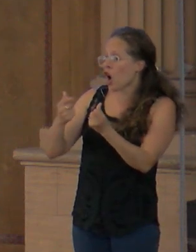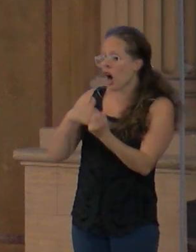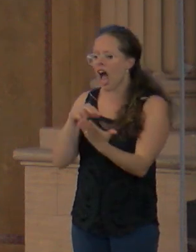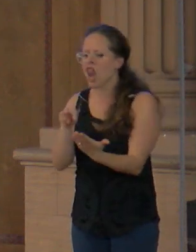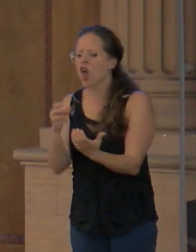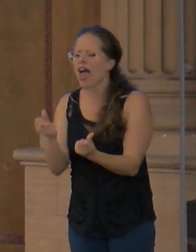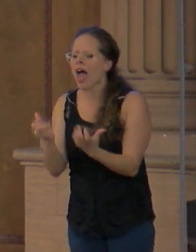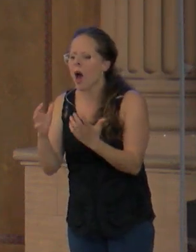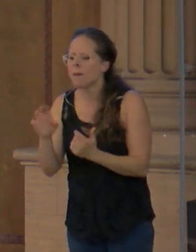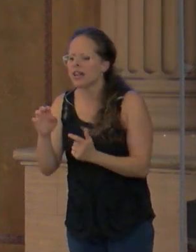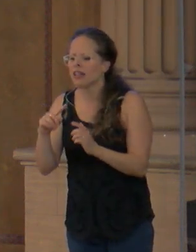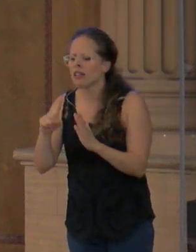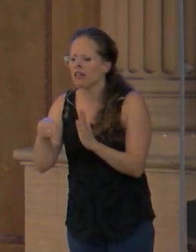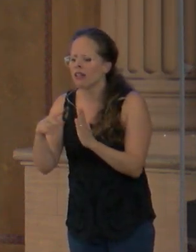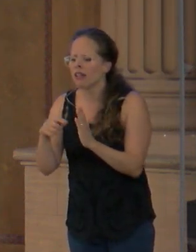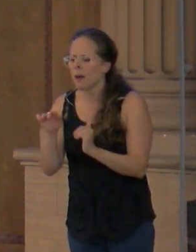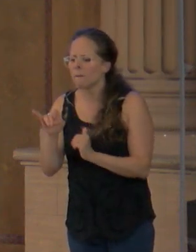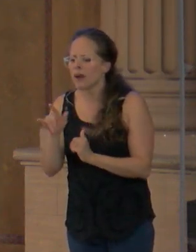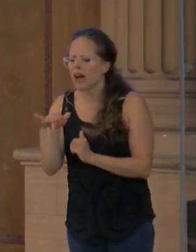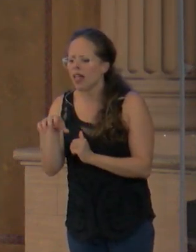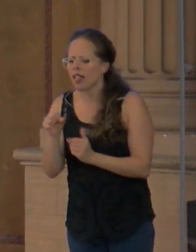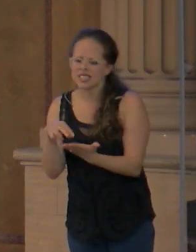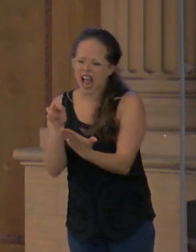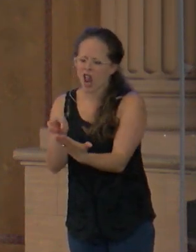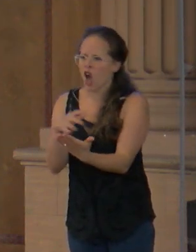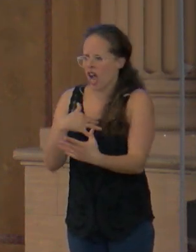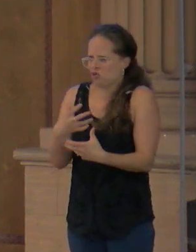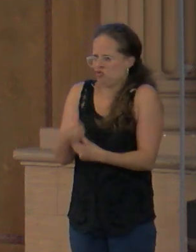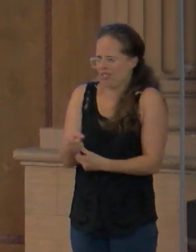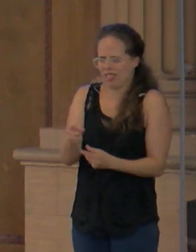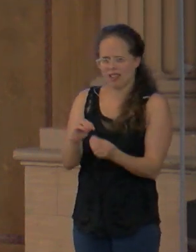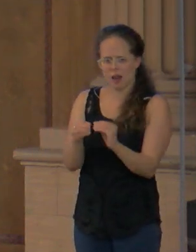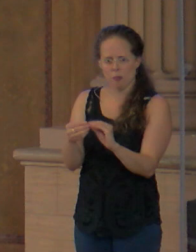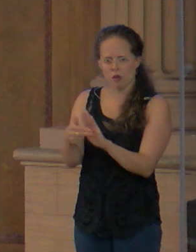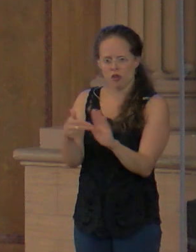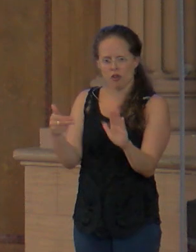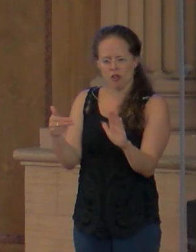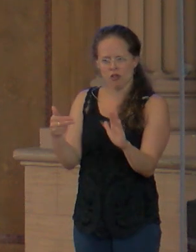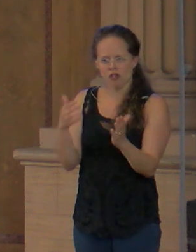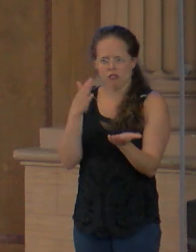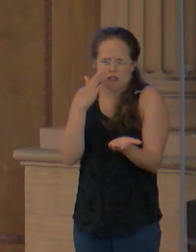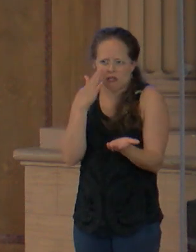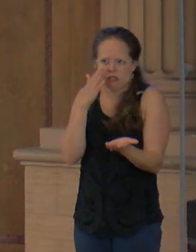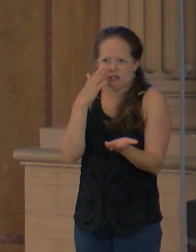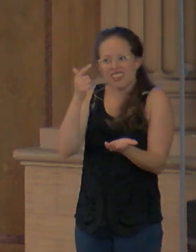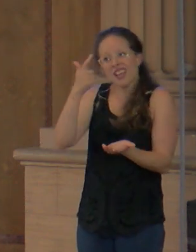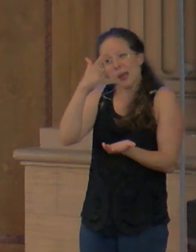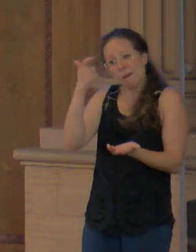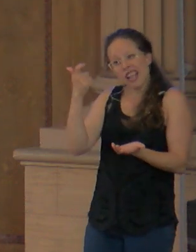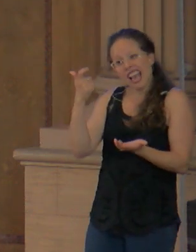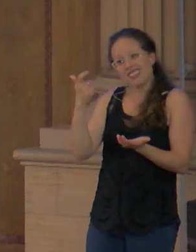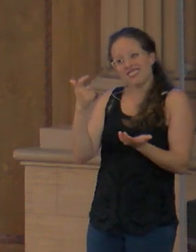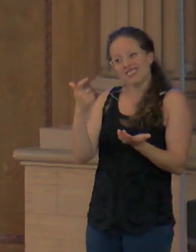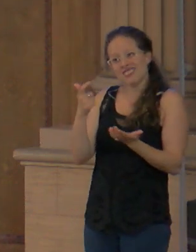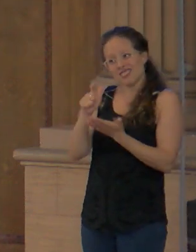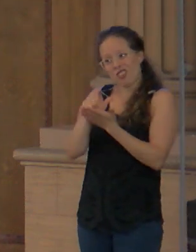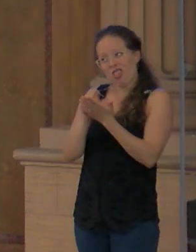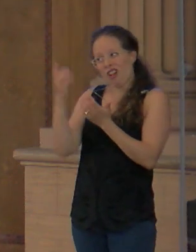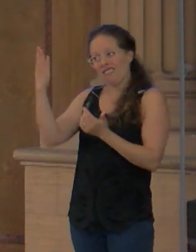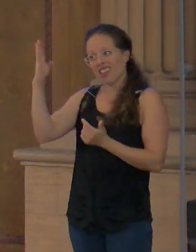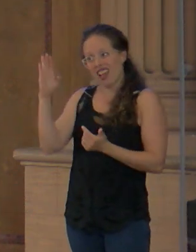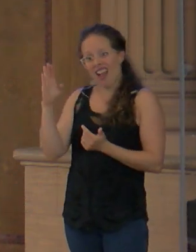reasons we can take it for granted is because there has been a historic influence of the moral law of God and of Christianity on our